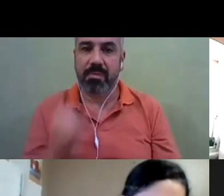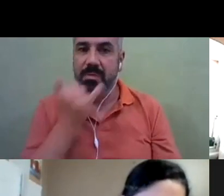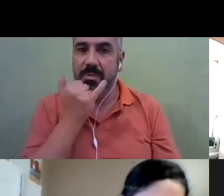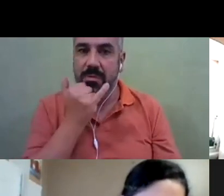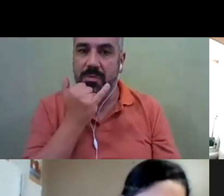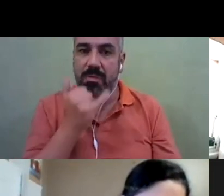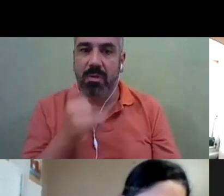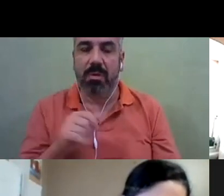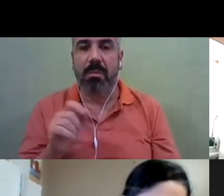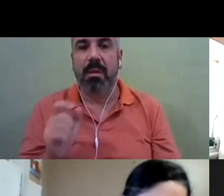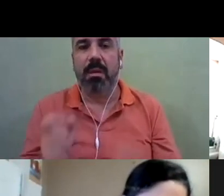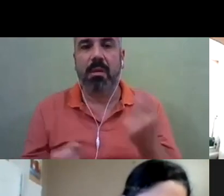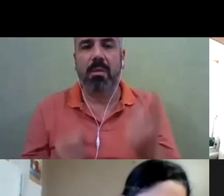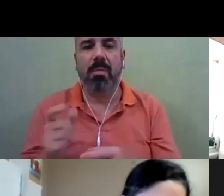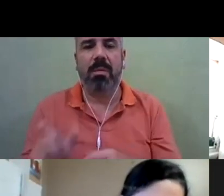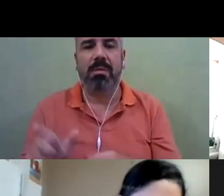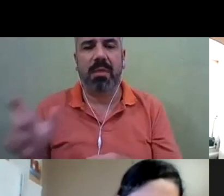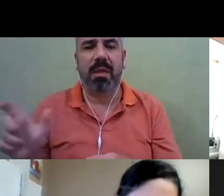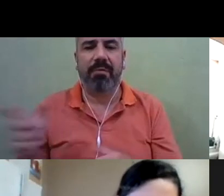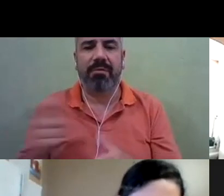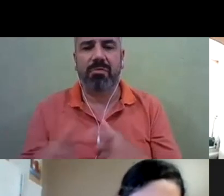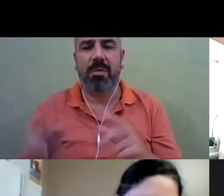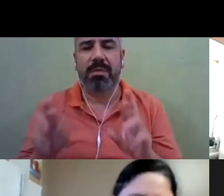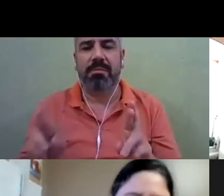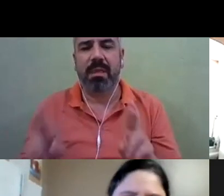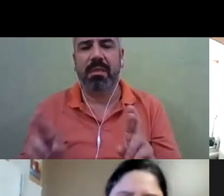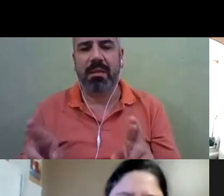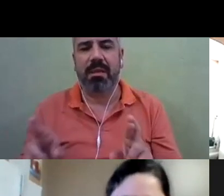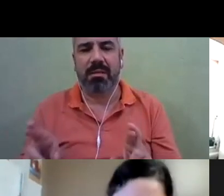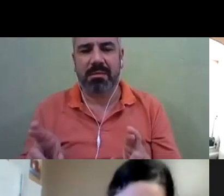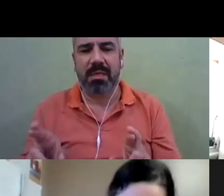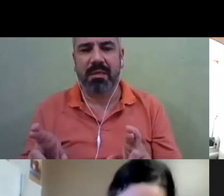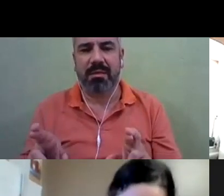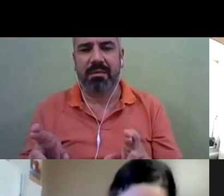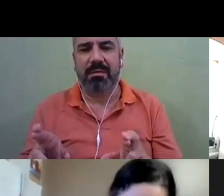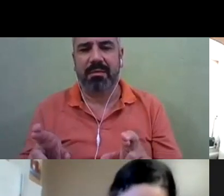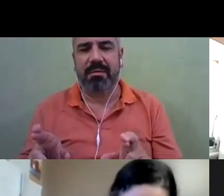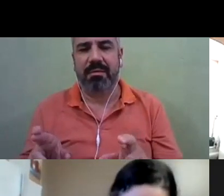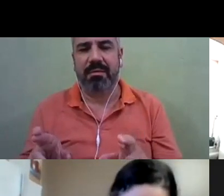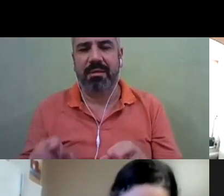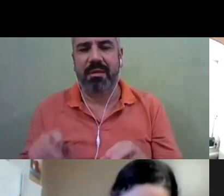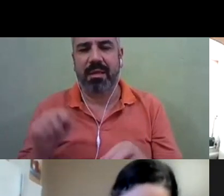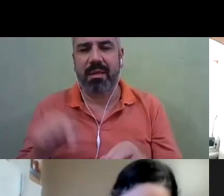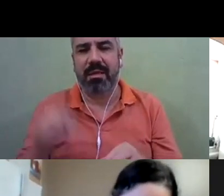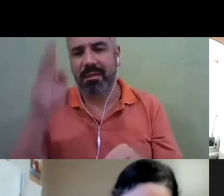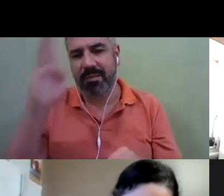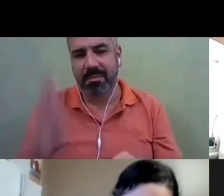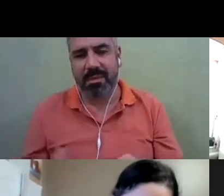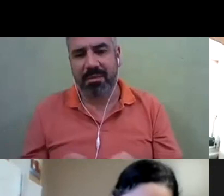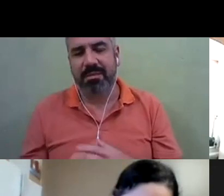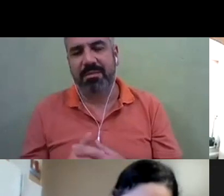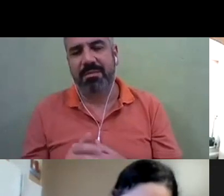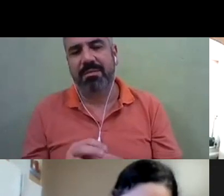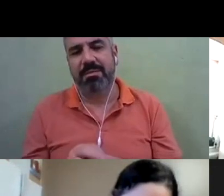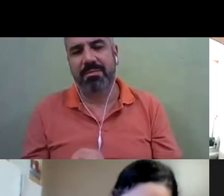words of hope and wisdom to deal with Brazil, and how we can contribute to the future